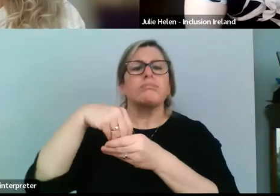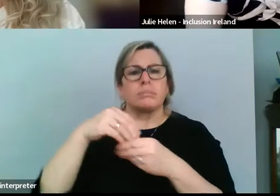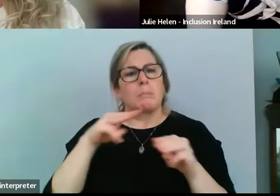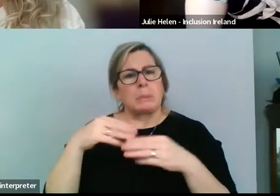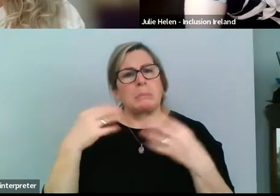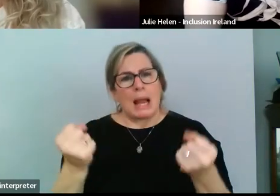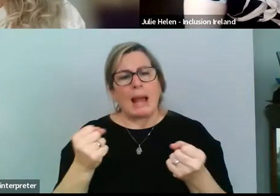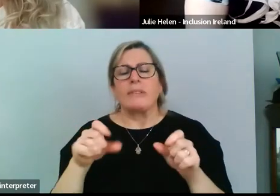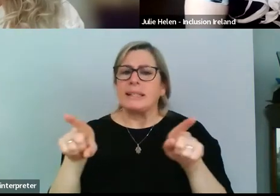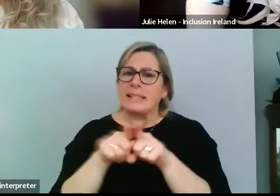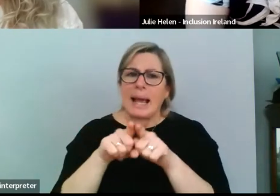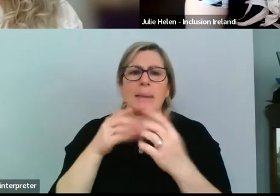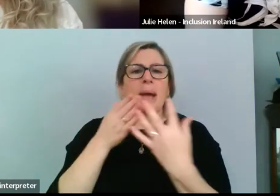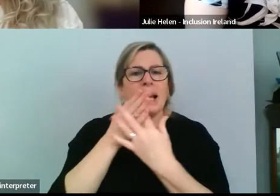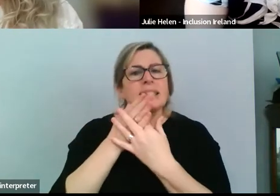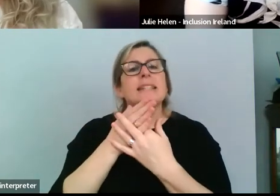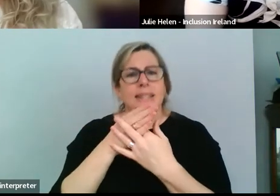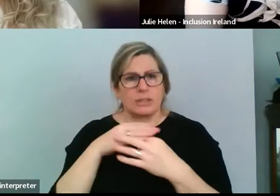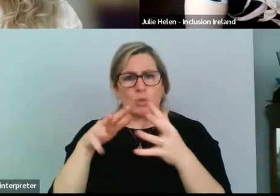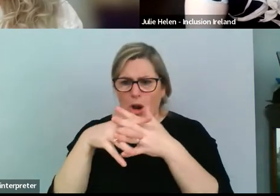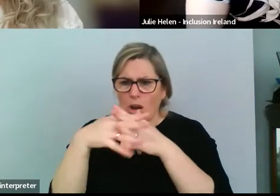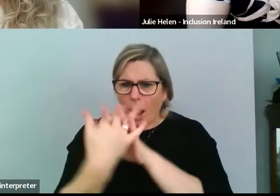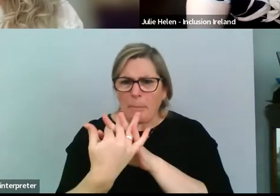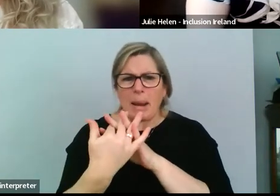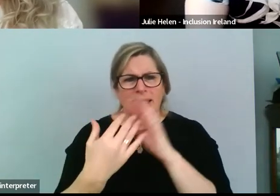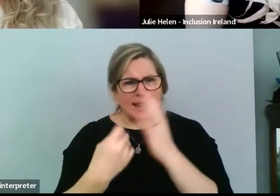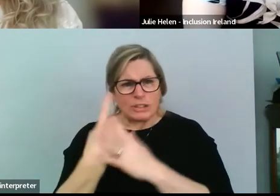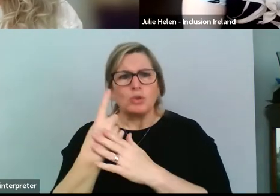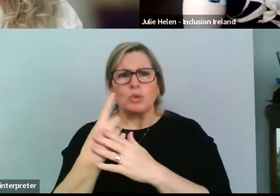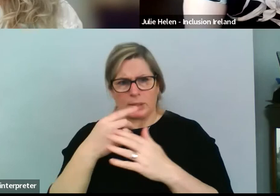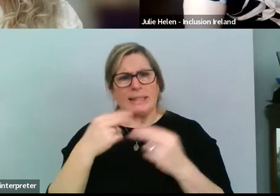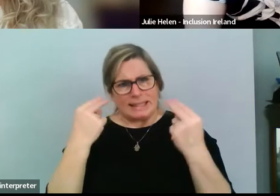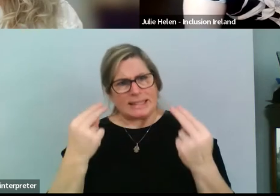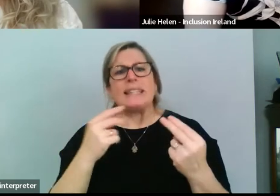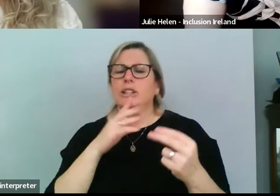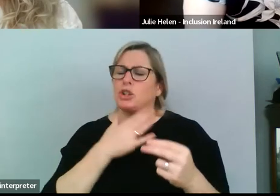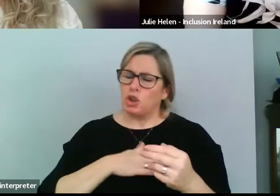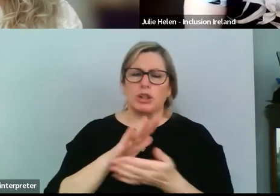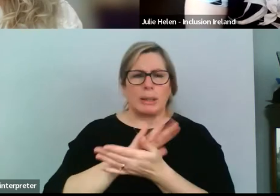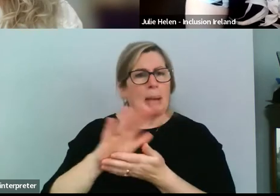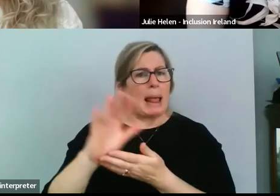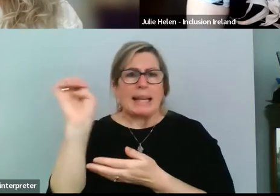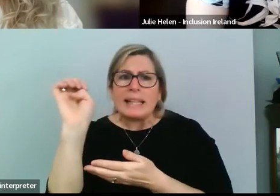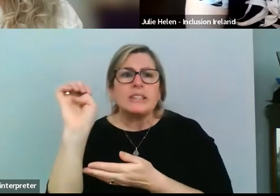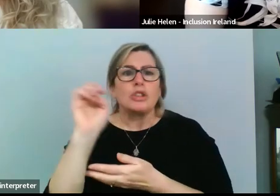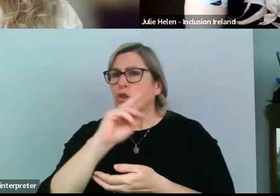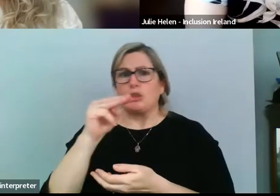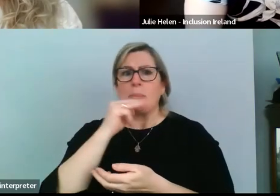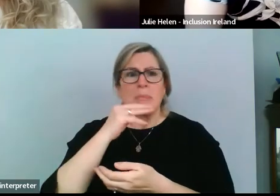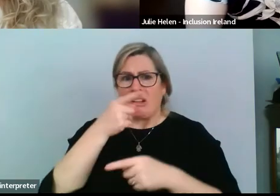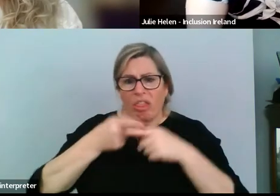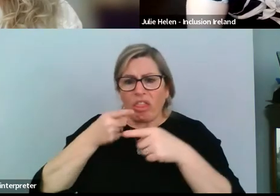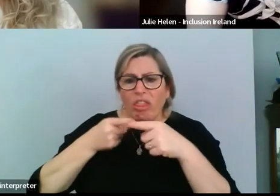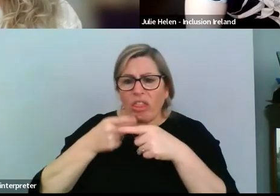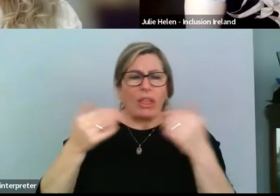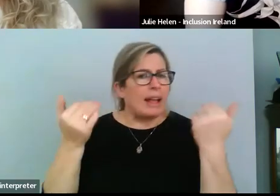of information and to the complexity of the subject. So just because something is in plain English doesn't